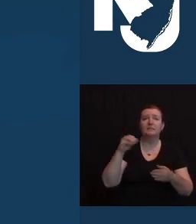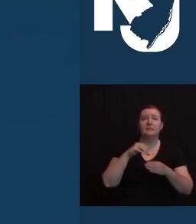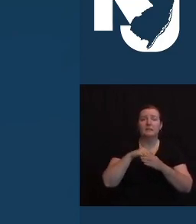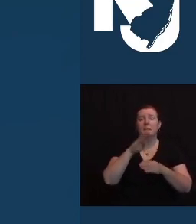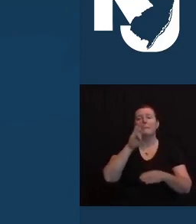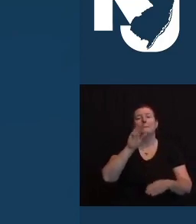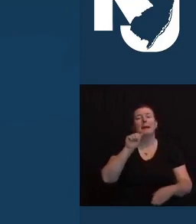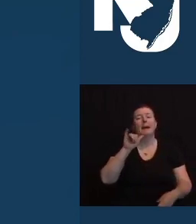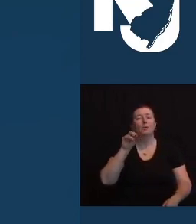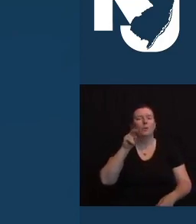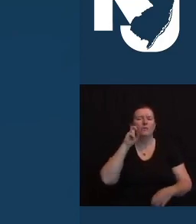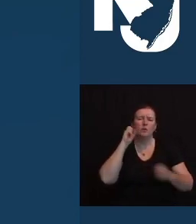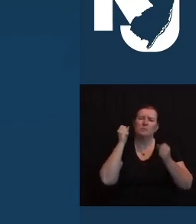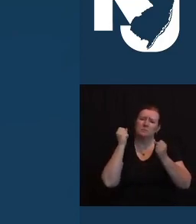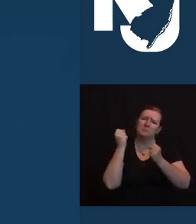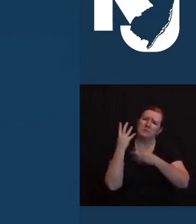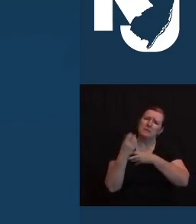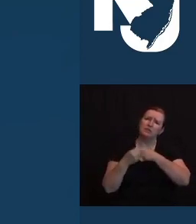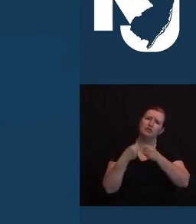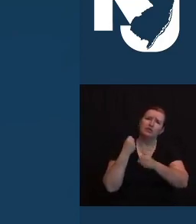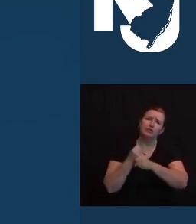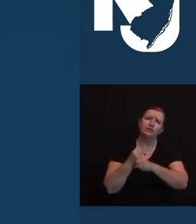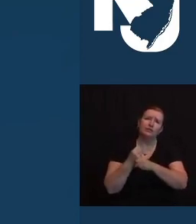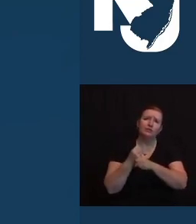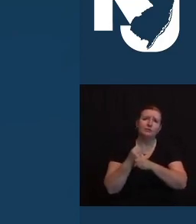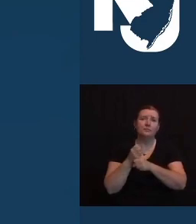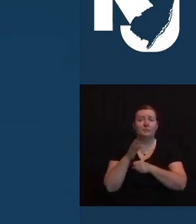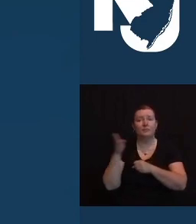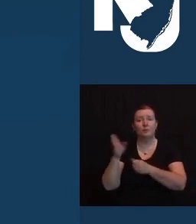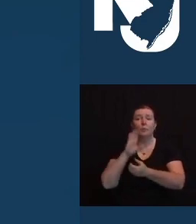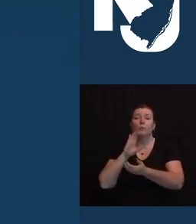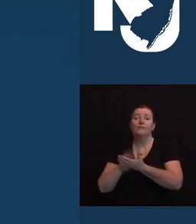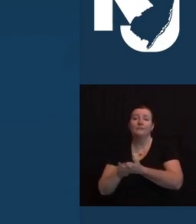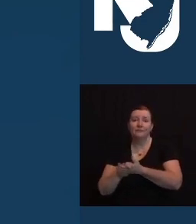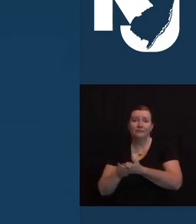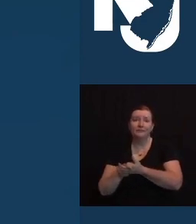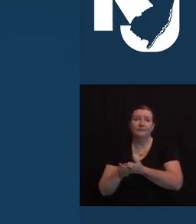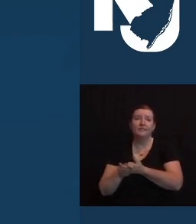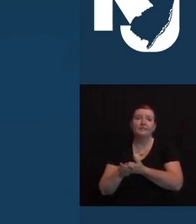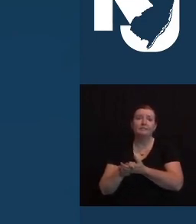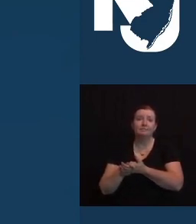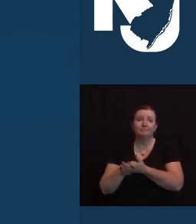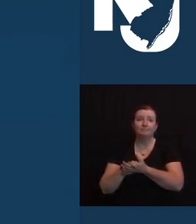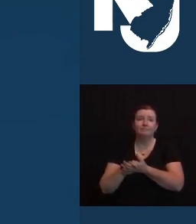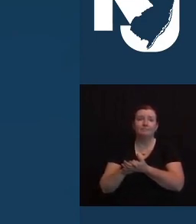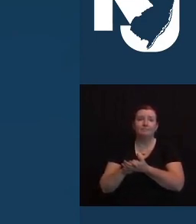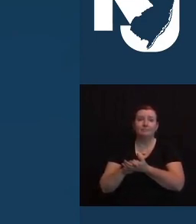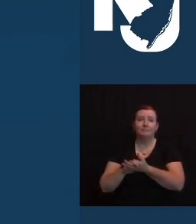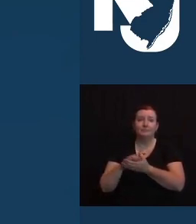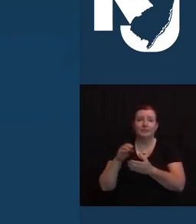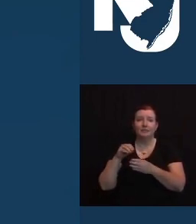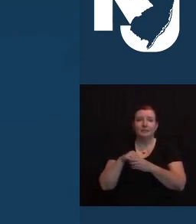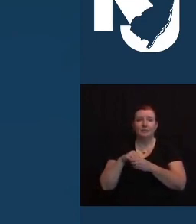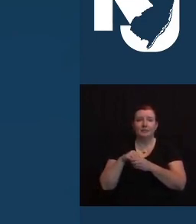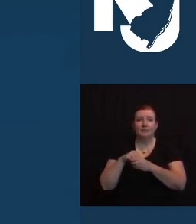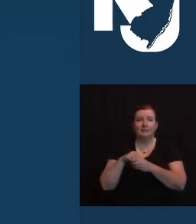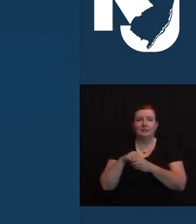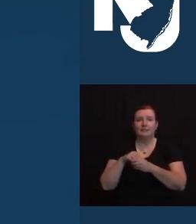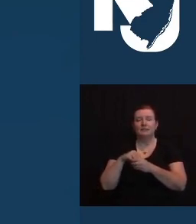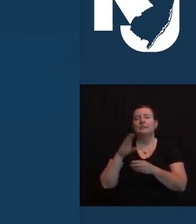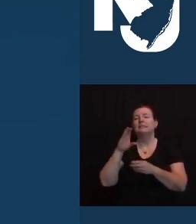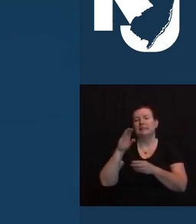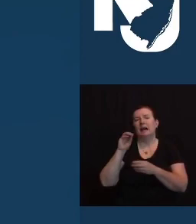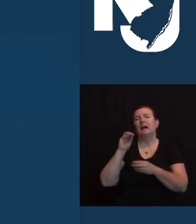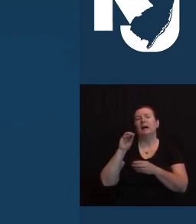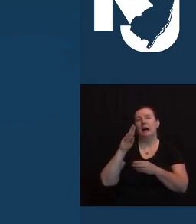years. For the past decade, Maureen had served the people of her hometown in Bayonne City Hall, working in the mayor's office,